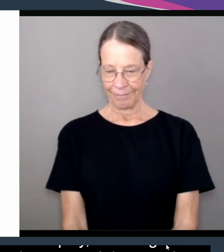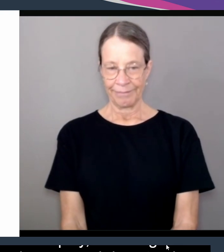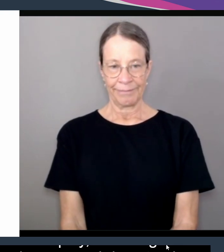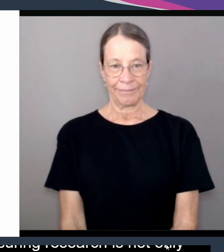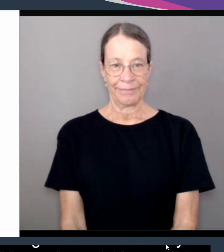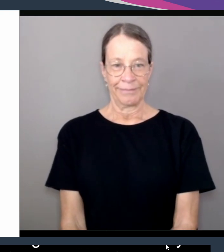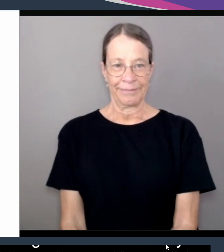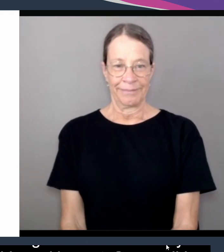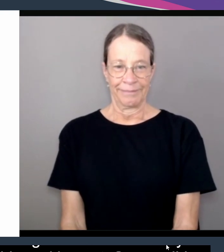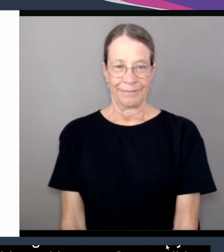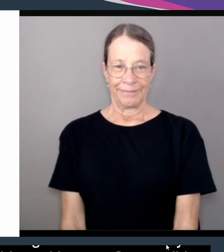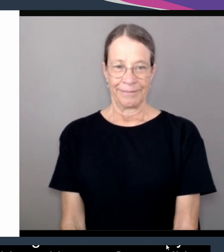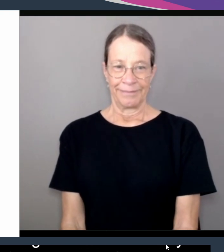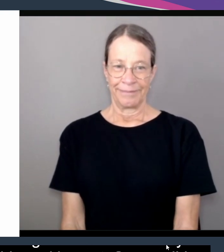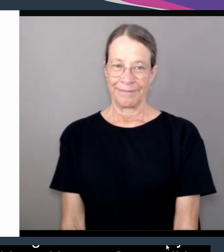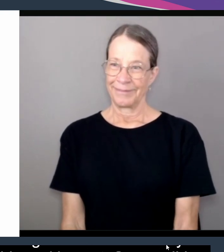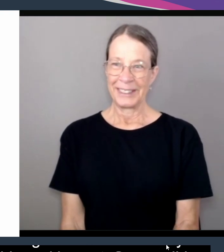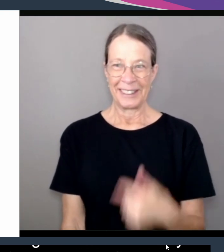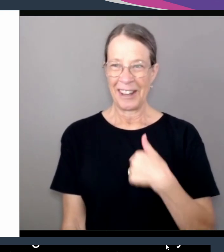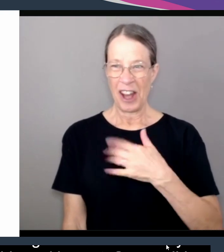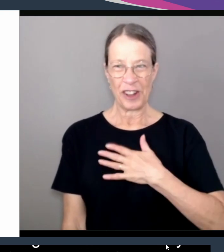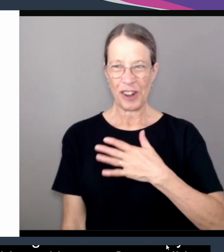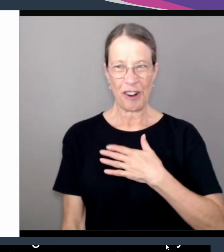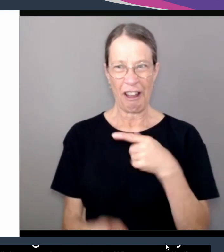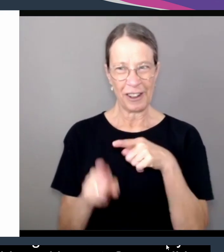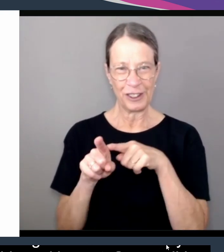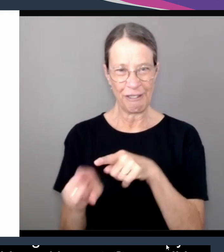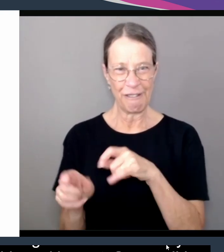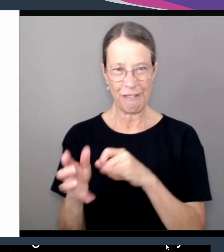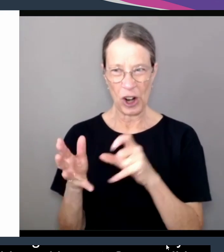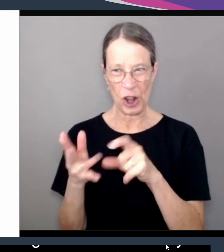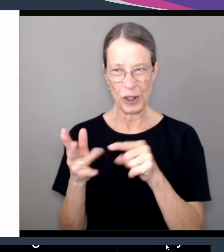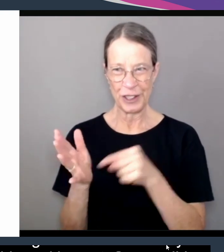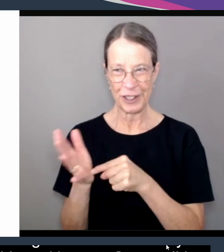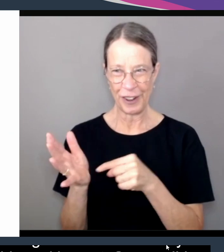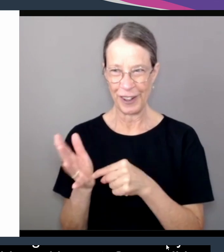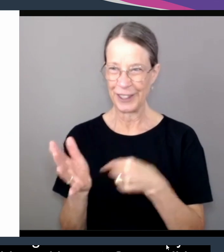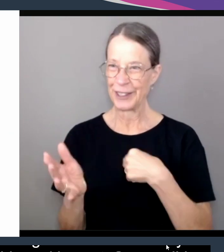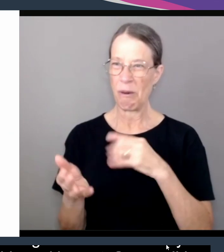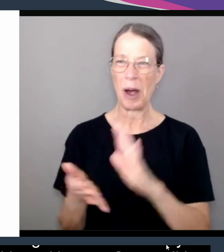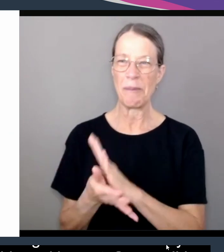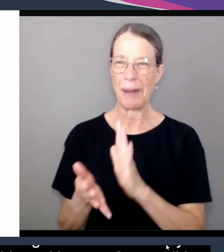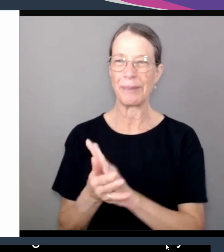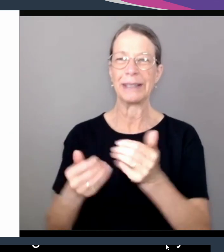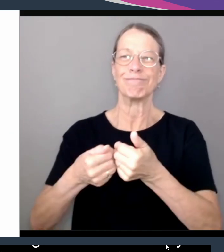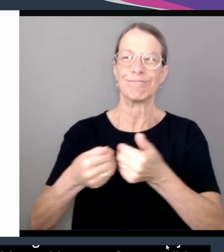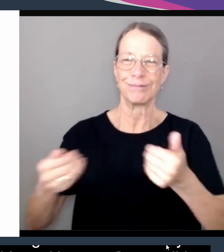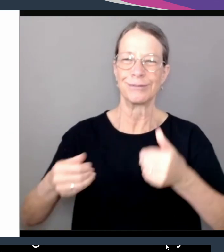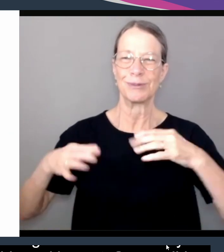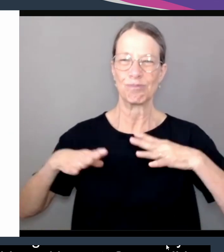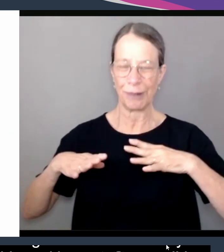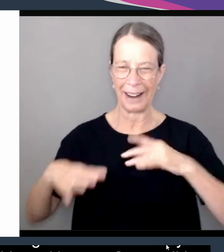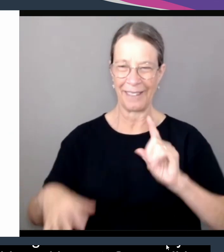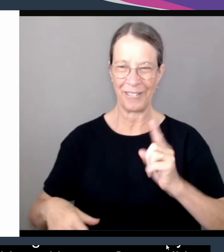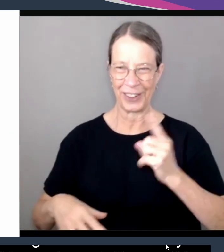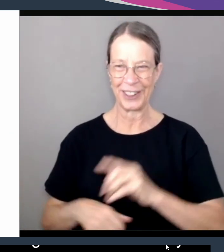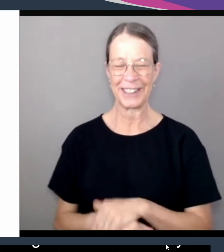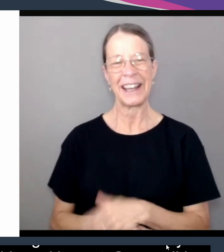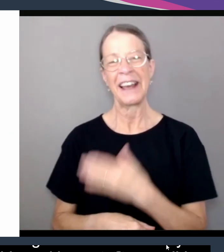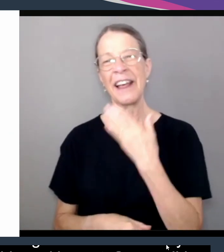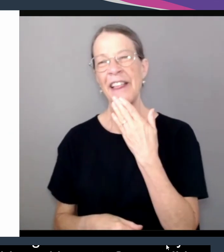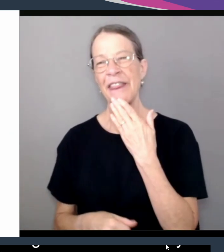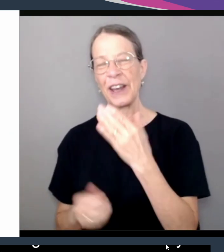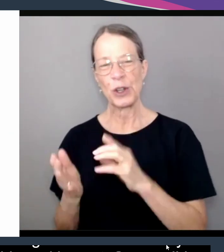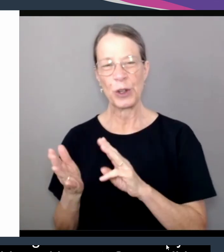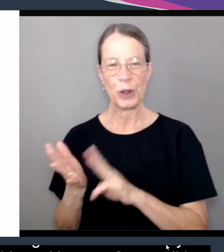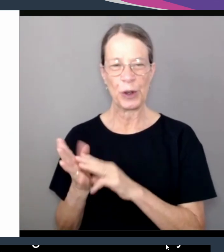I hate to follow Scott, so I'm glad there was a morning tea to break things up. But thank you, Mary, and to the National